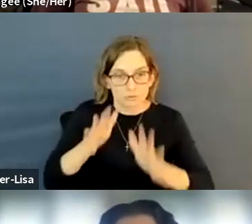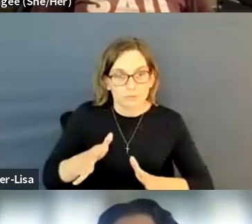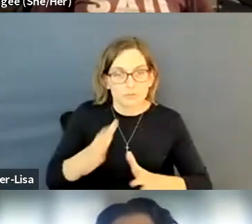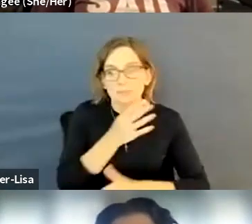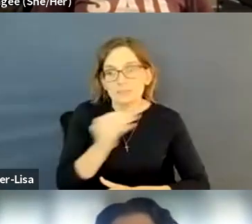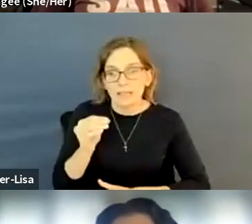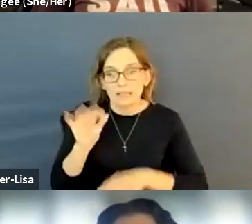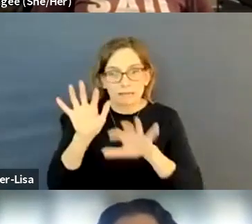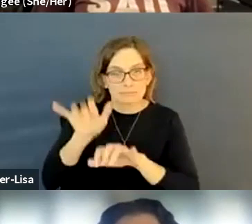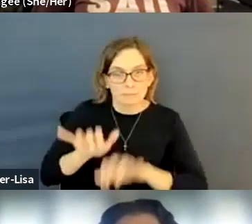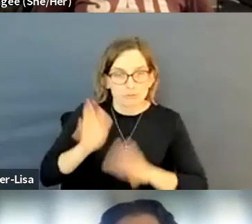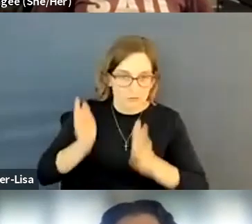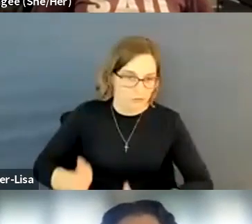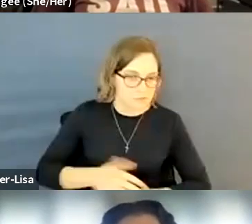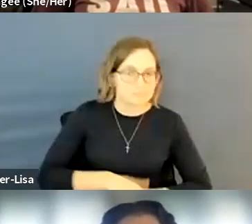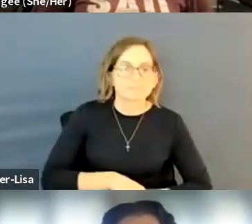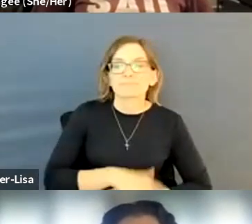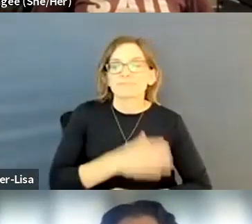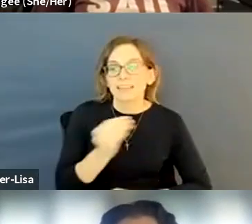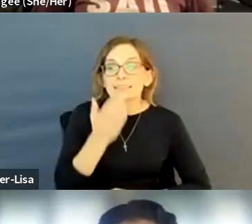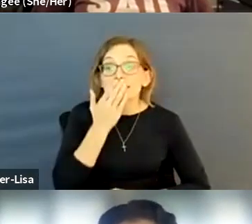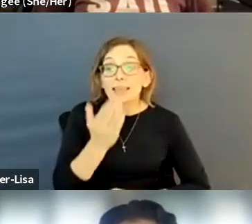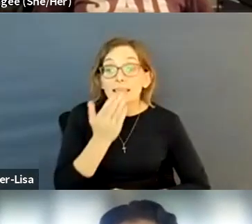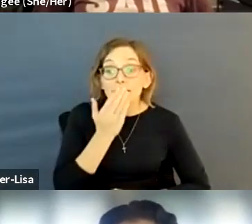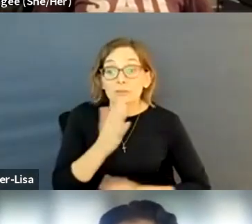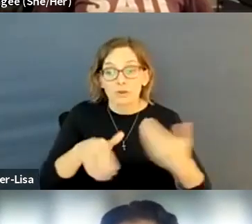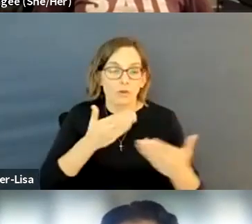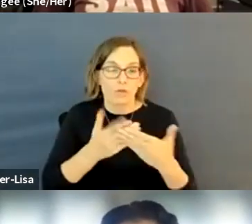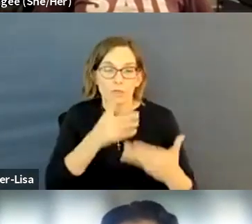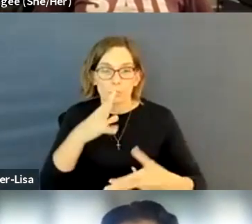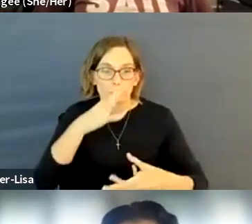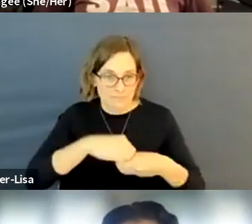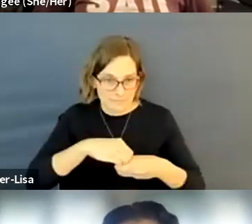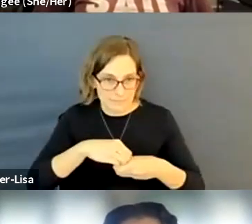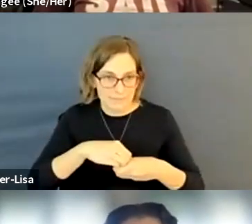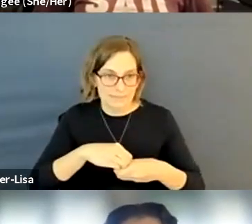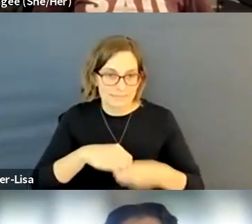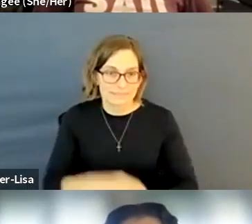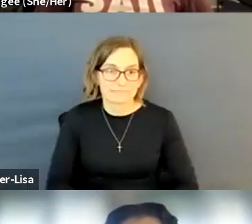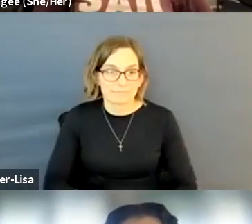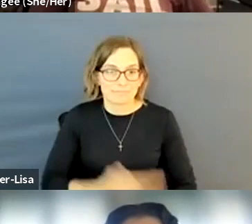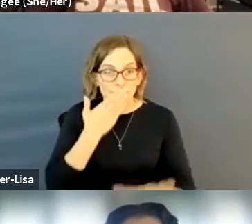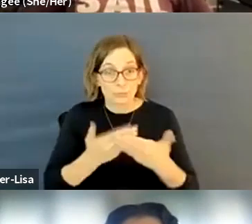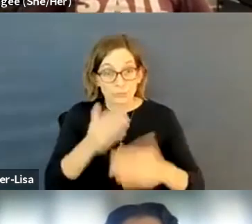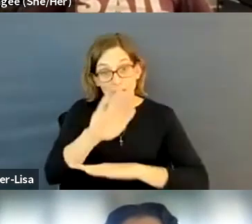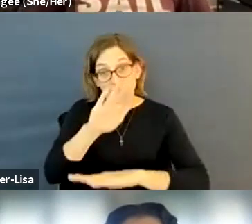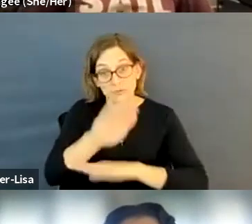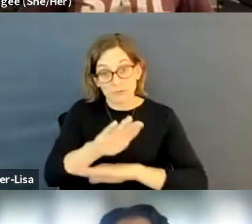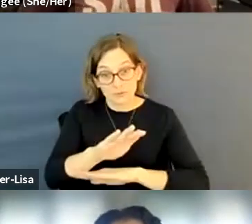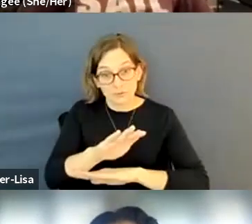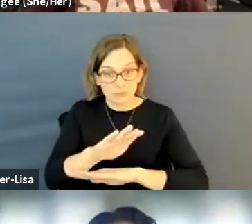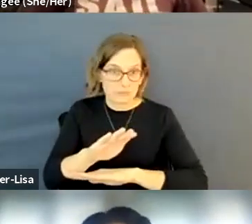interpreters and captioner. And thank you to all who participated. have a good afternoon